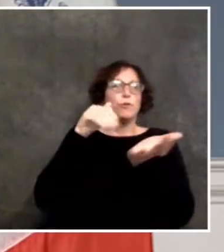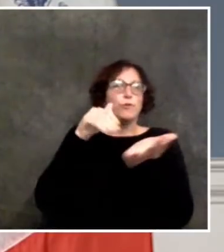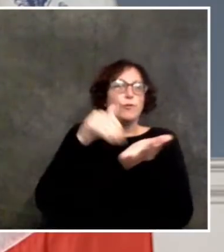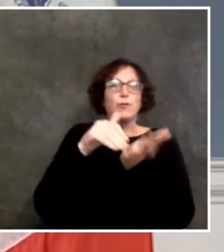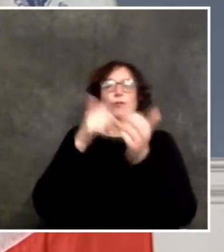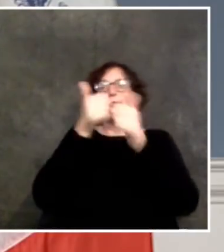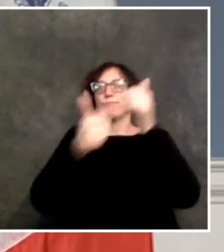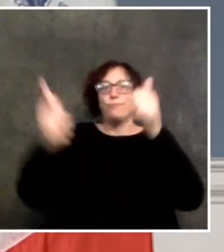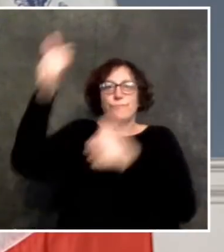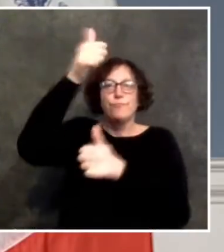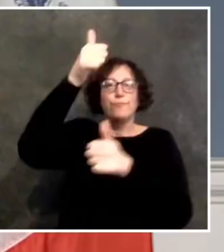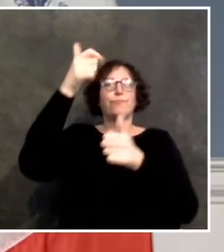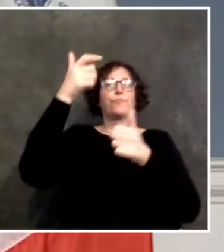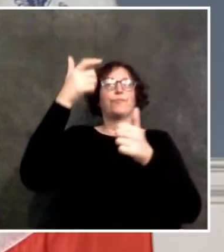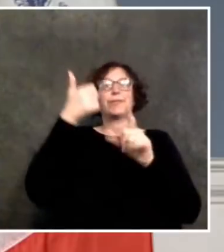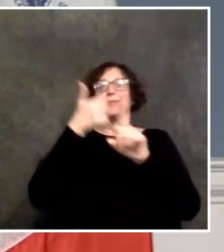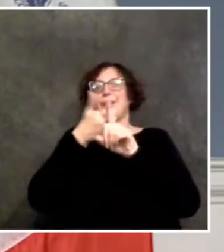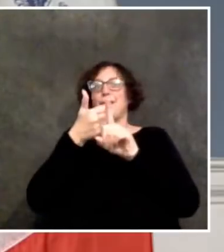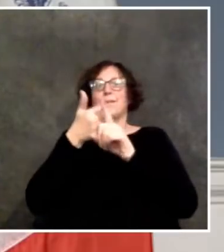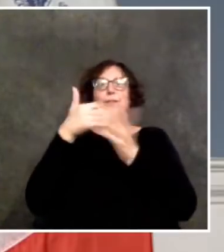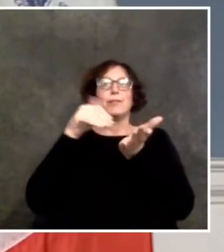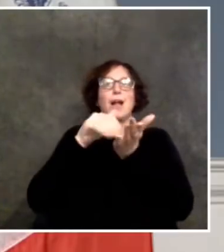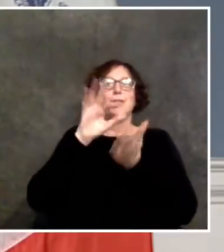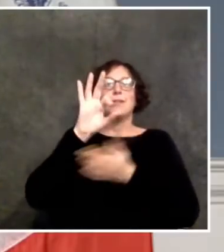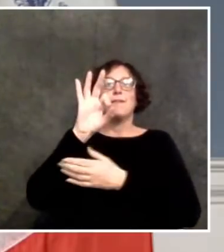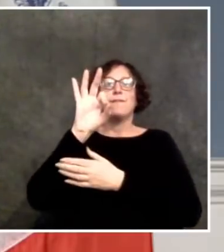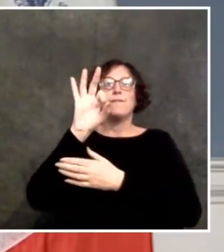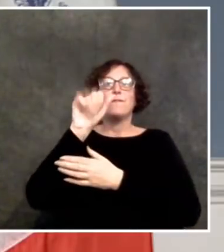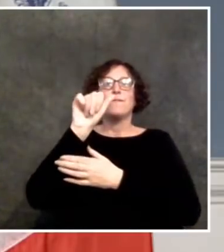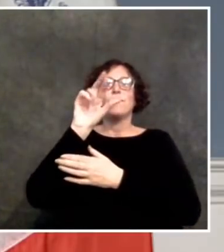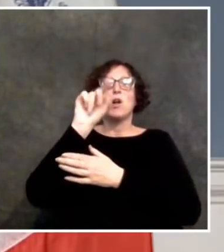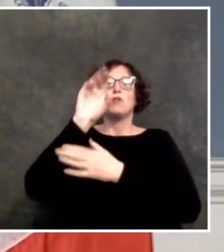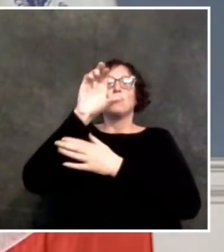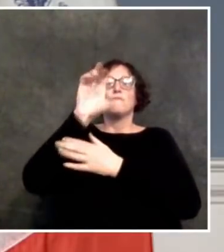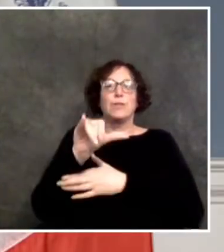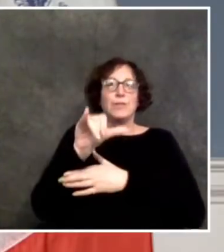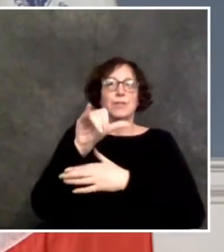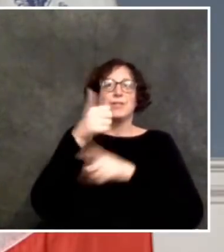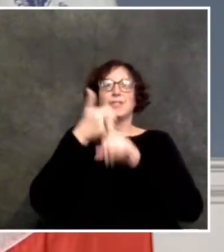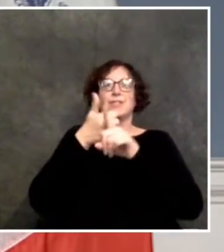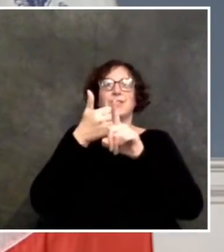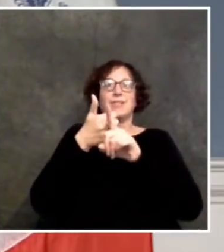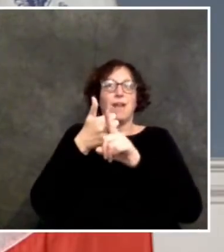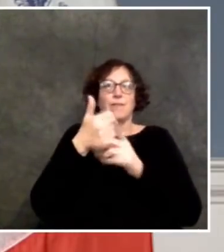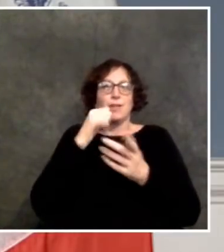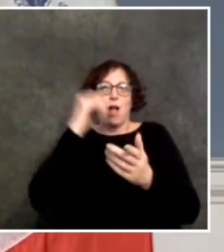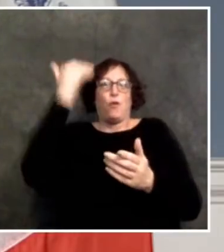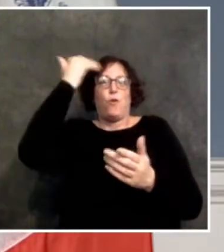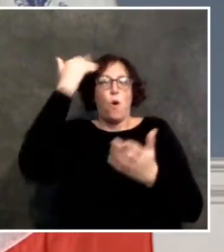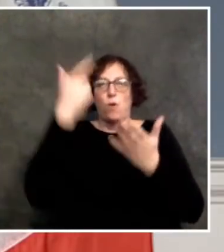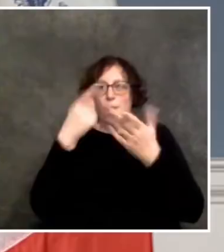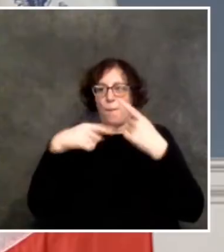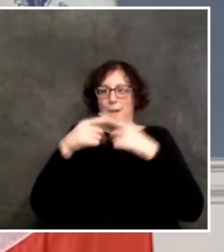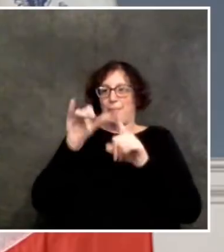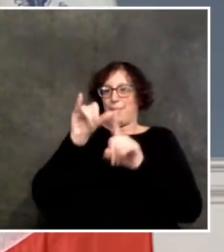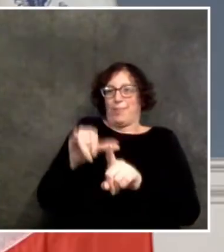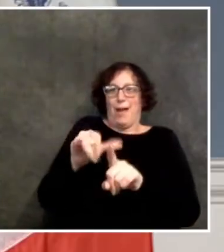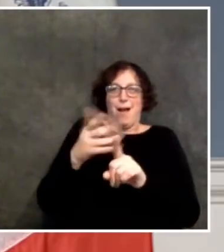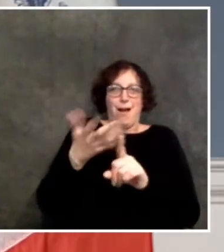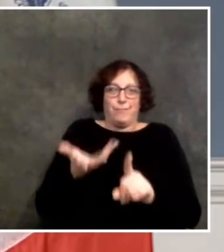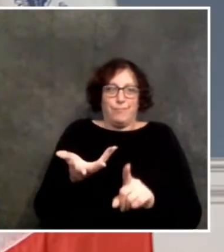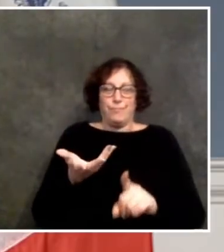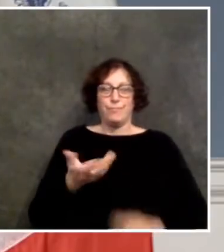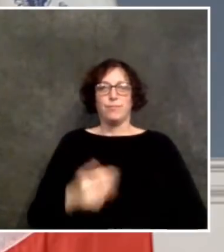point. But we're always going to get in the information we have. When we think it's confirmable and real, we'll say it. When we think it determines actions we need